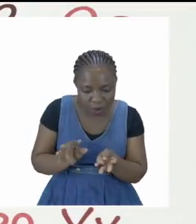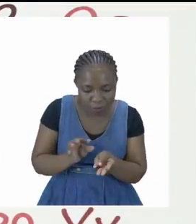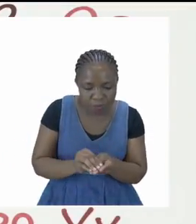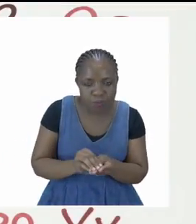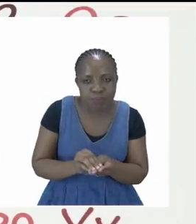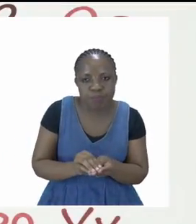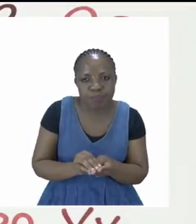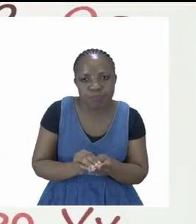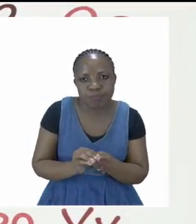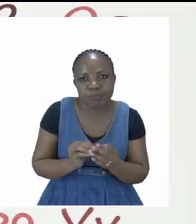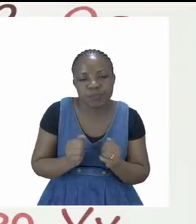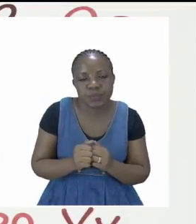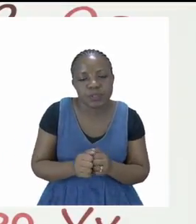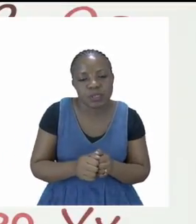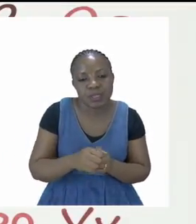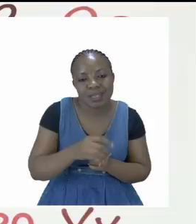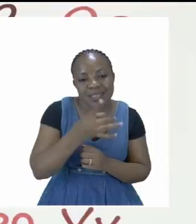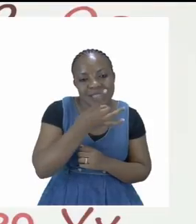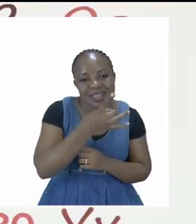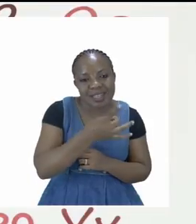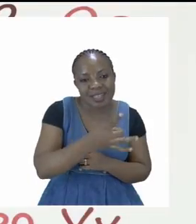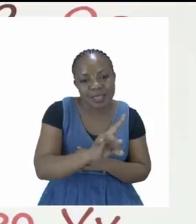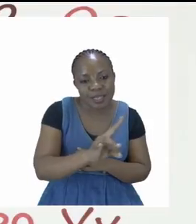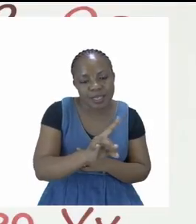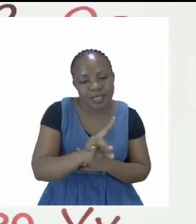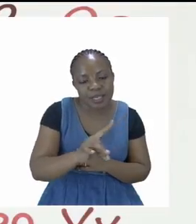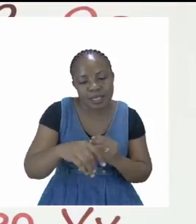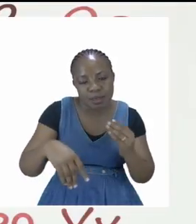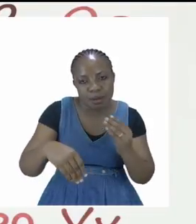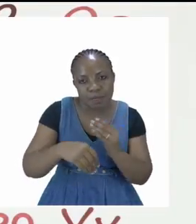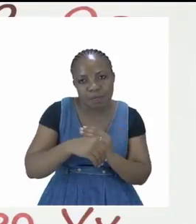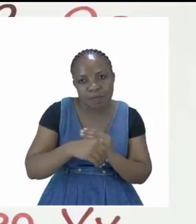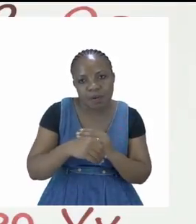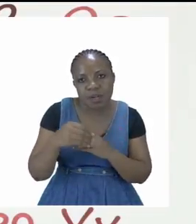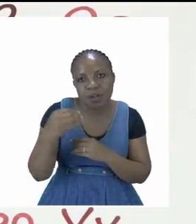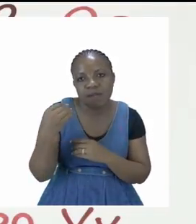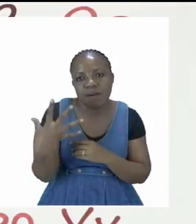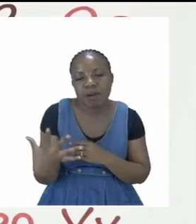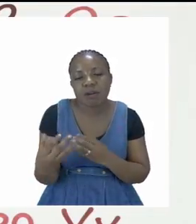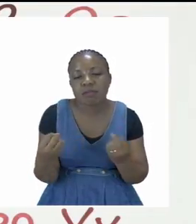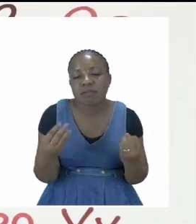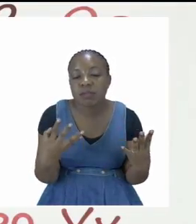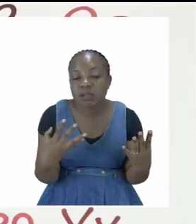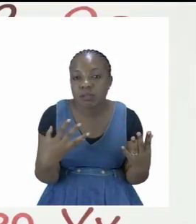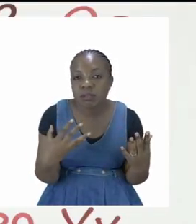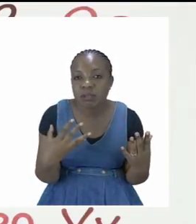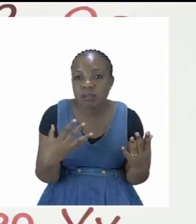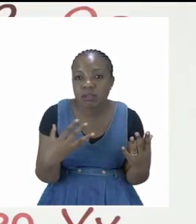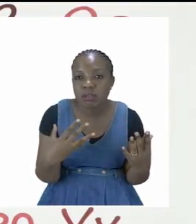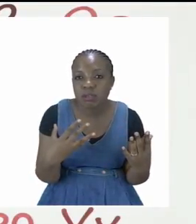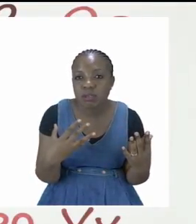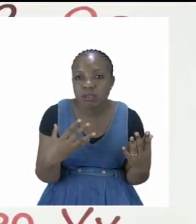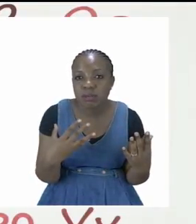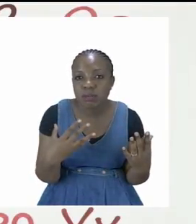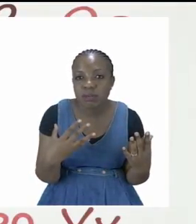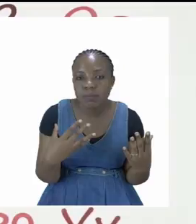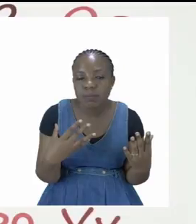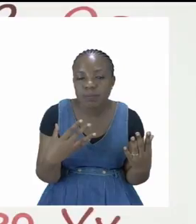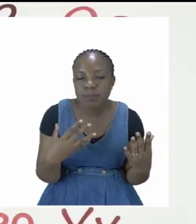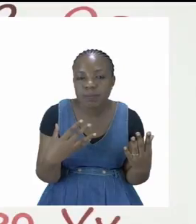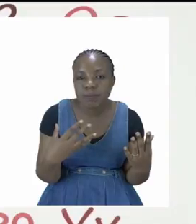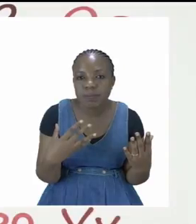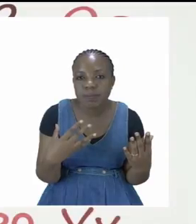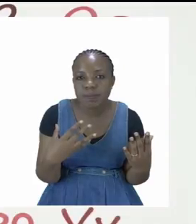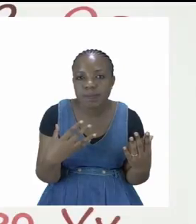80 plus 5 is. If we count on from 80 and we say plus